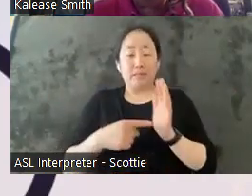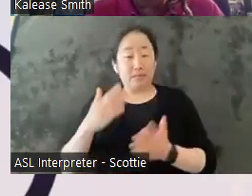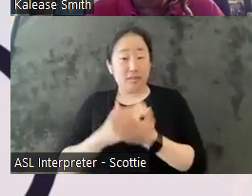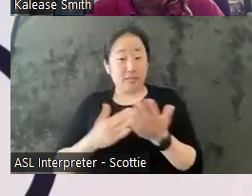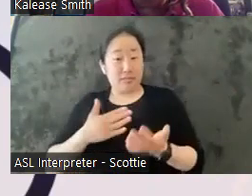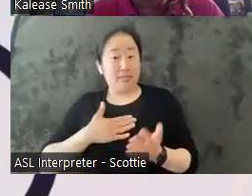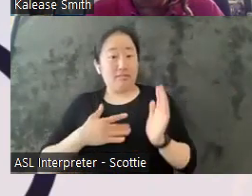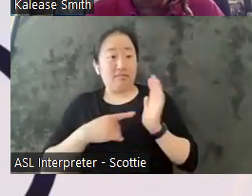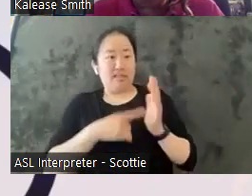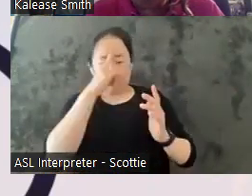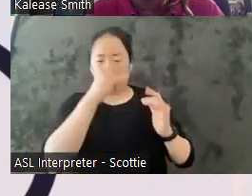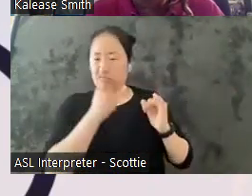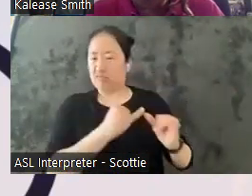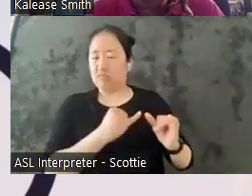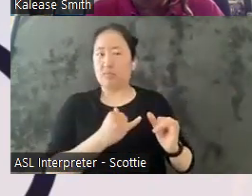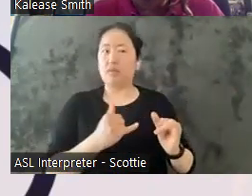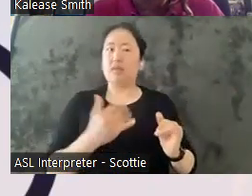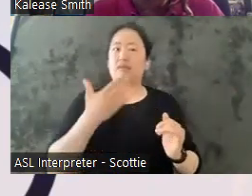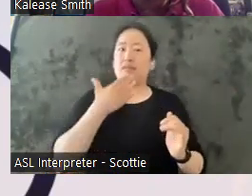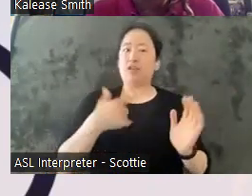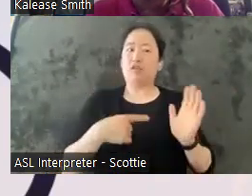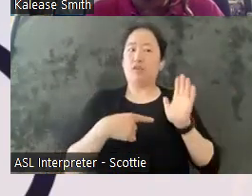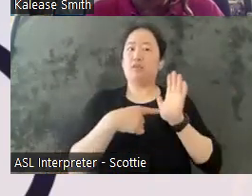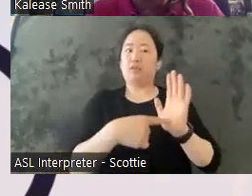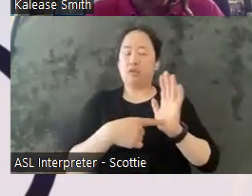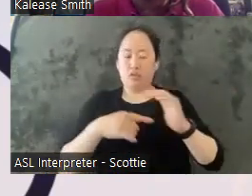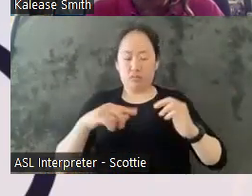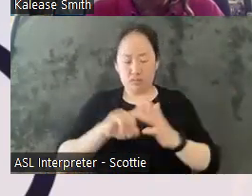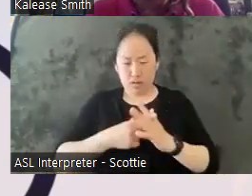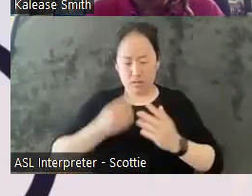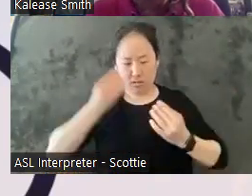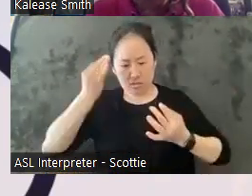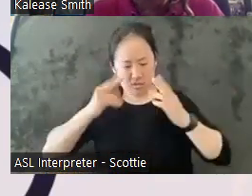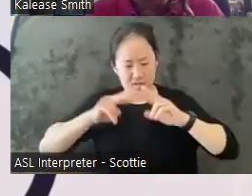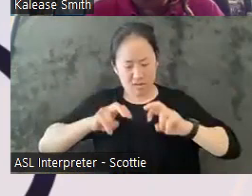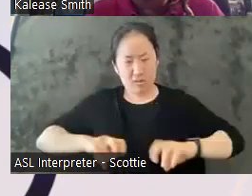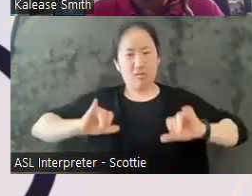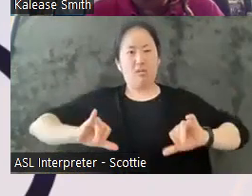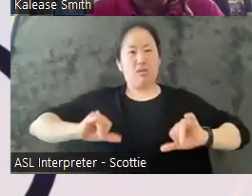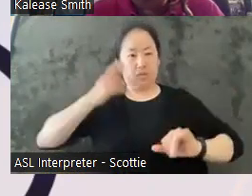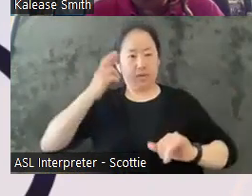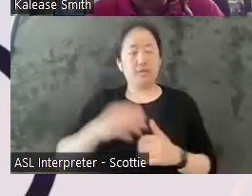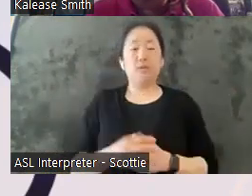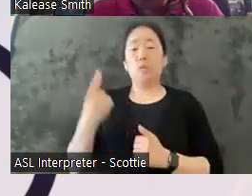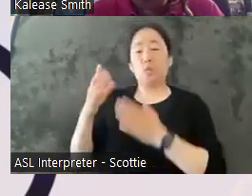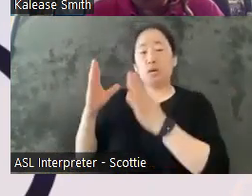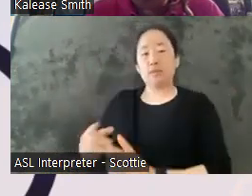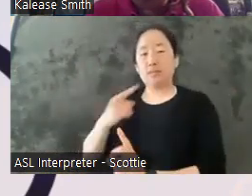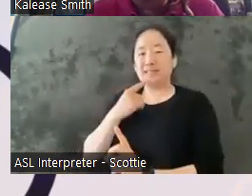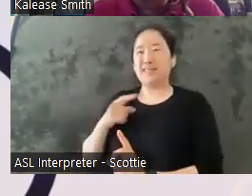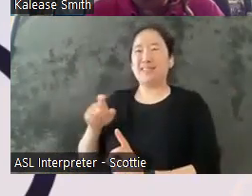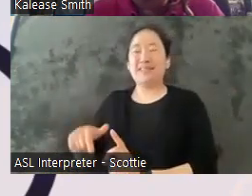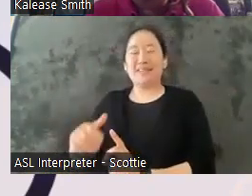thank you for bringing them to my attention, because the more you unpack that, the more you realize that. One person in the chat said, we need to stop teaching